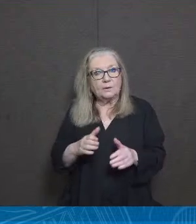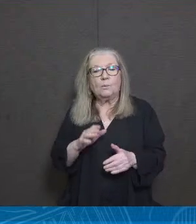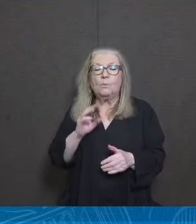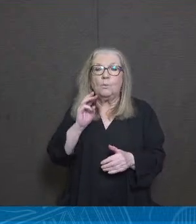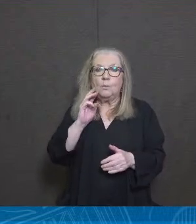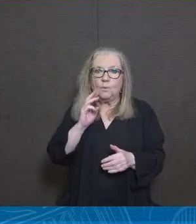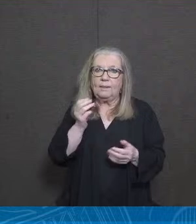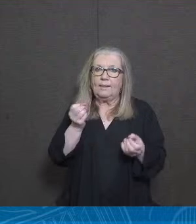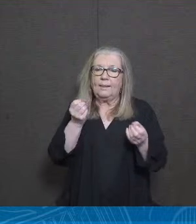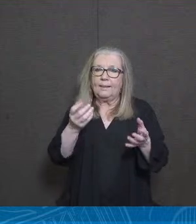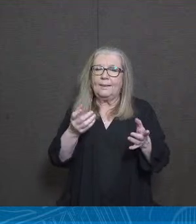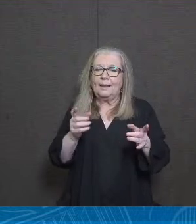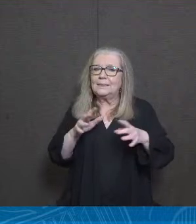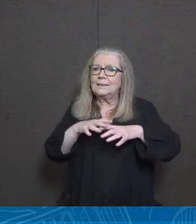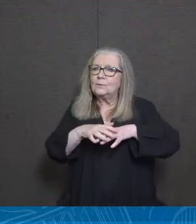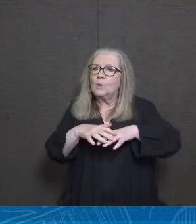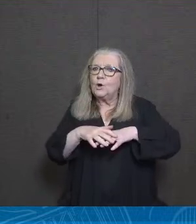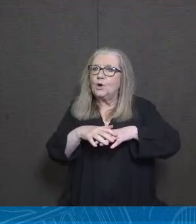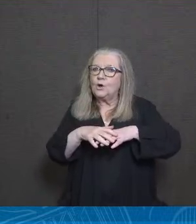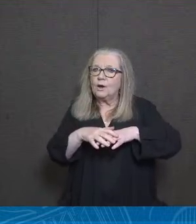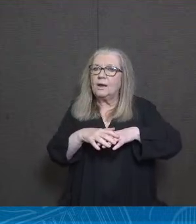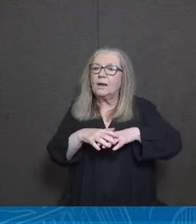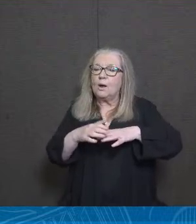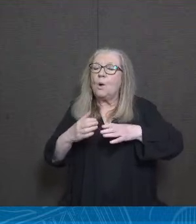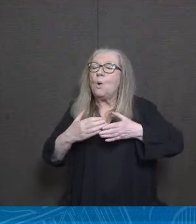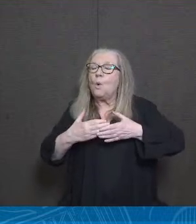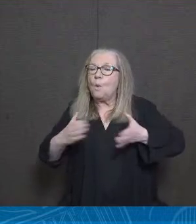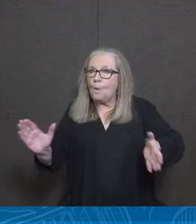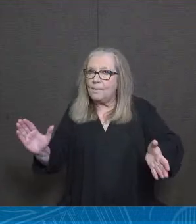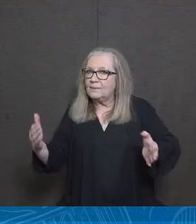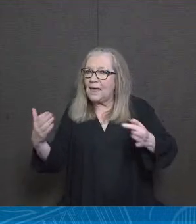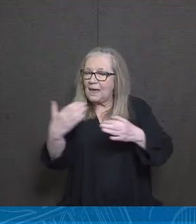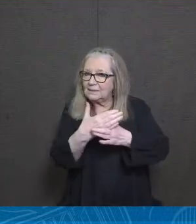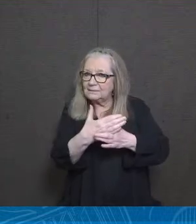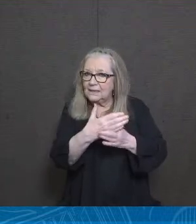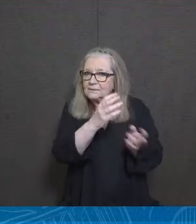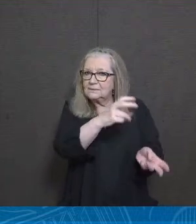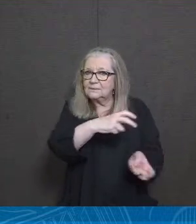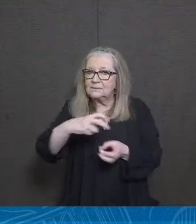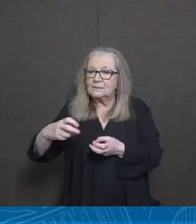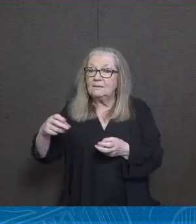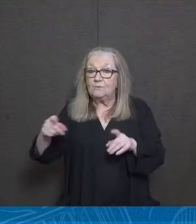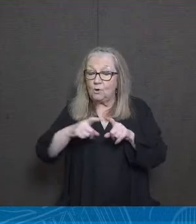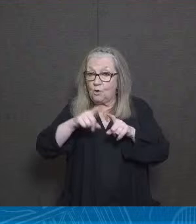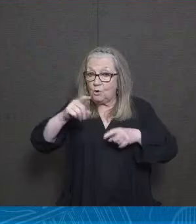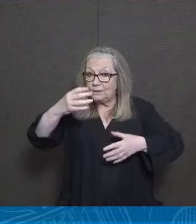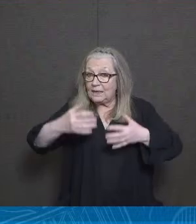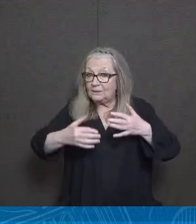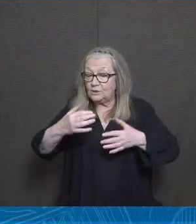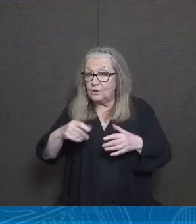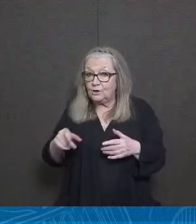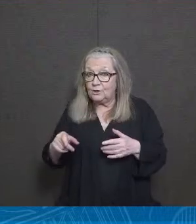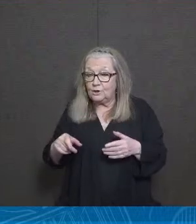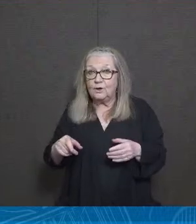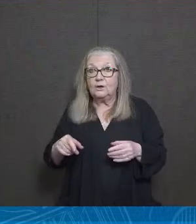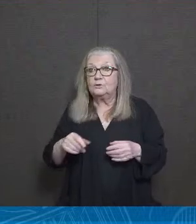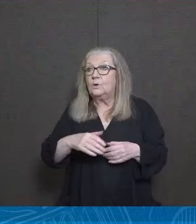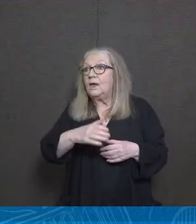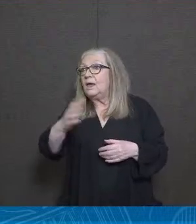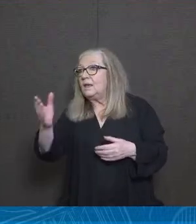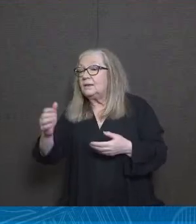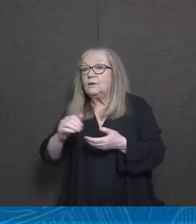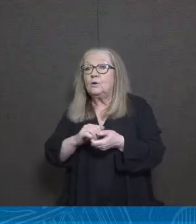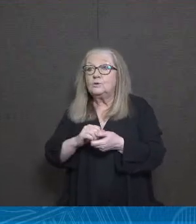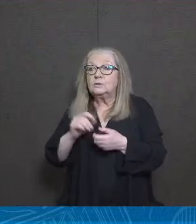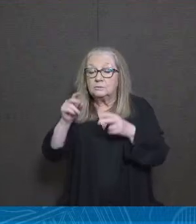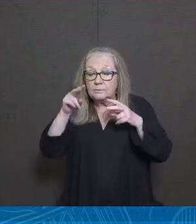a network for open access of data. So the direction of the World Meteorological Organization is